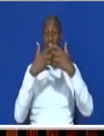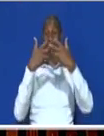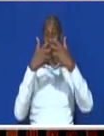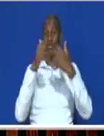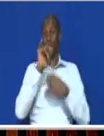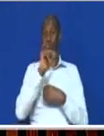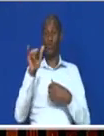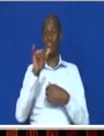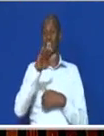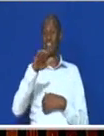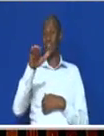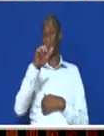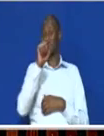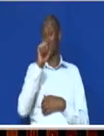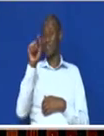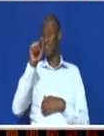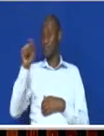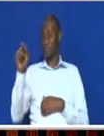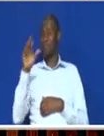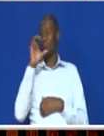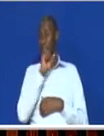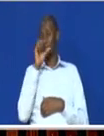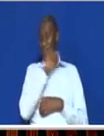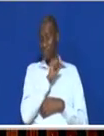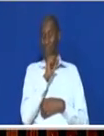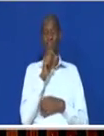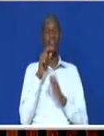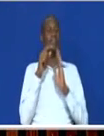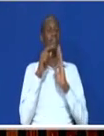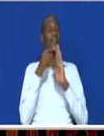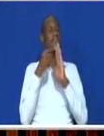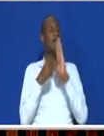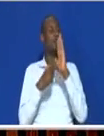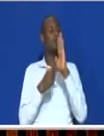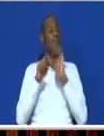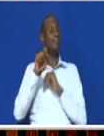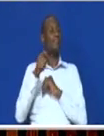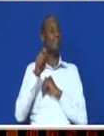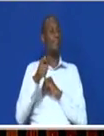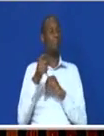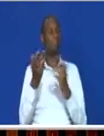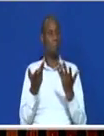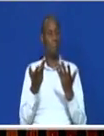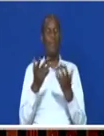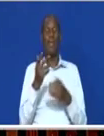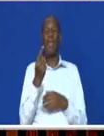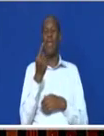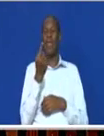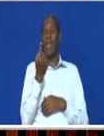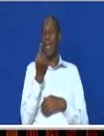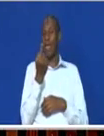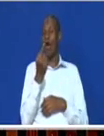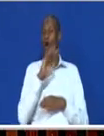those blank spaces. The main instruction, the key instruction in every